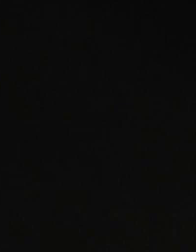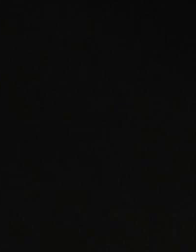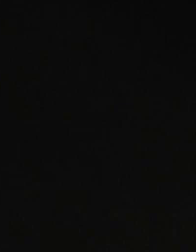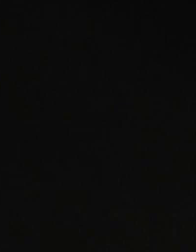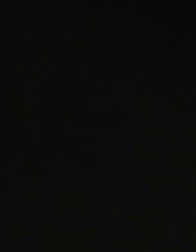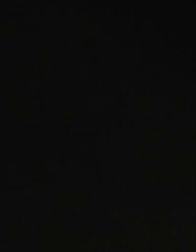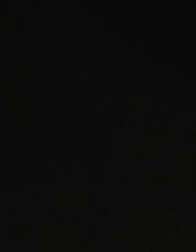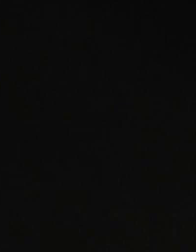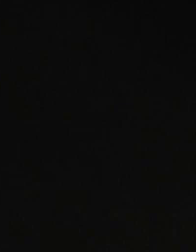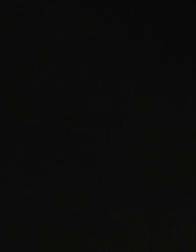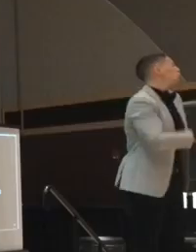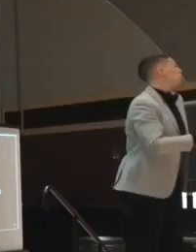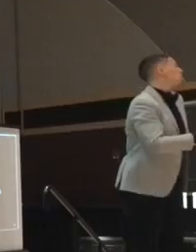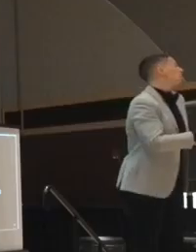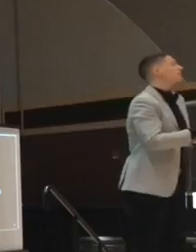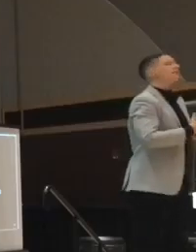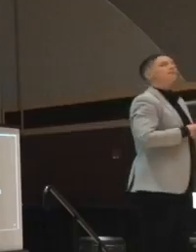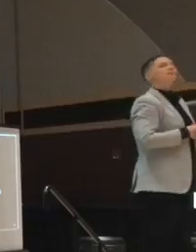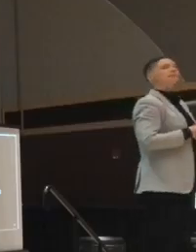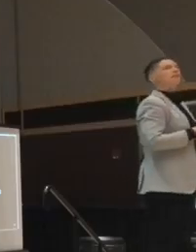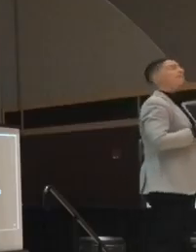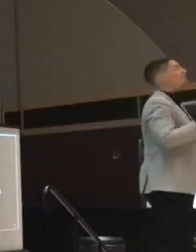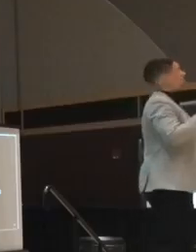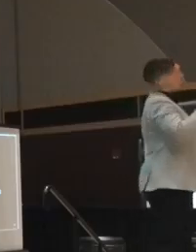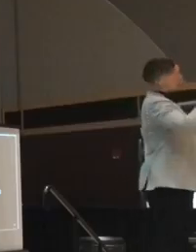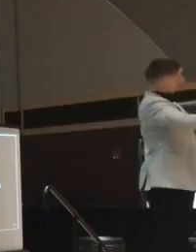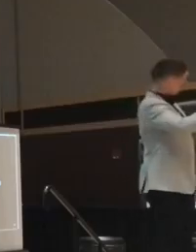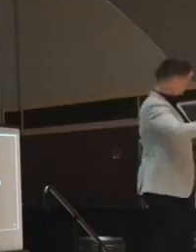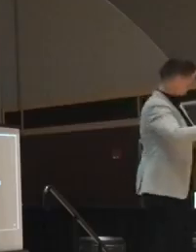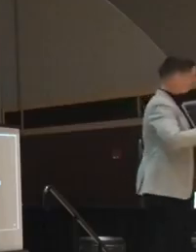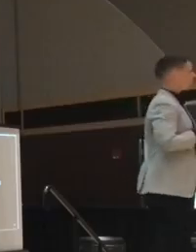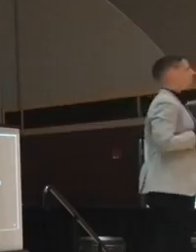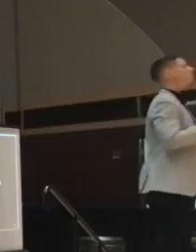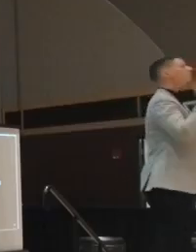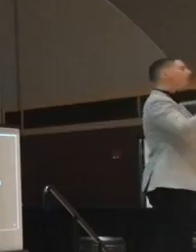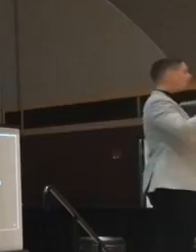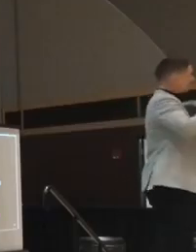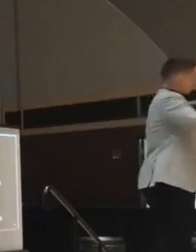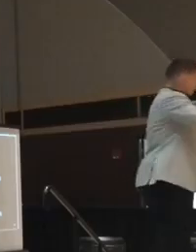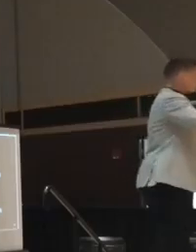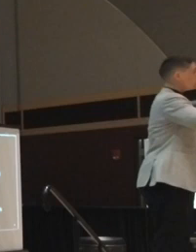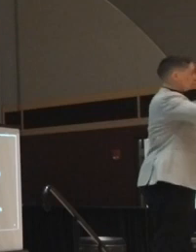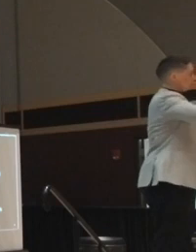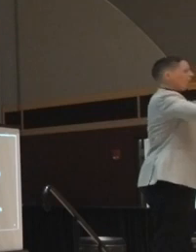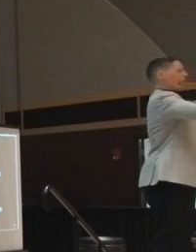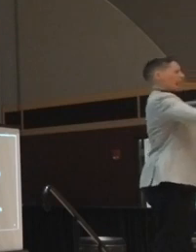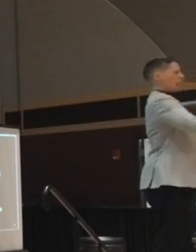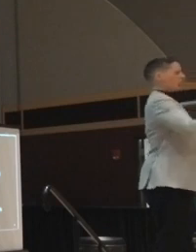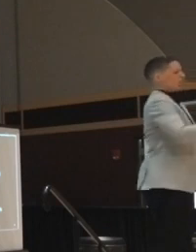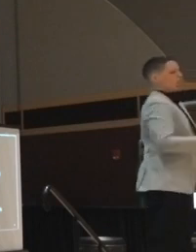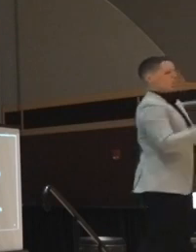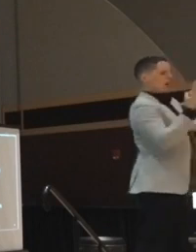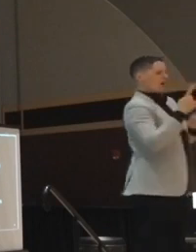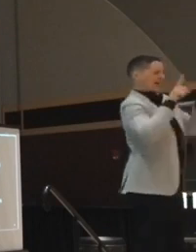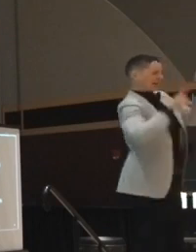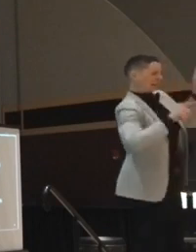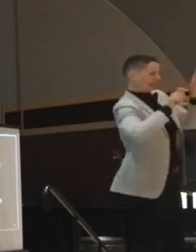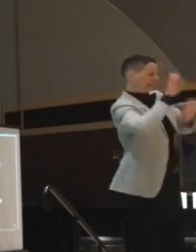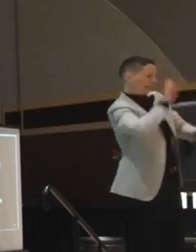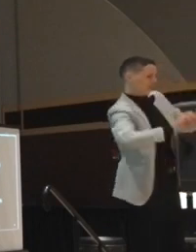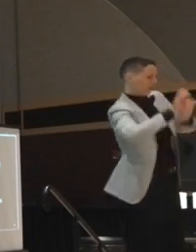been a lot of problems in cancer research and other research on replicating experiments. And some of the problems have been